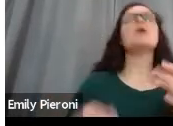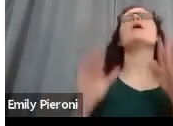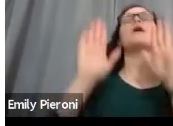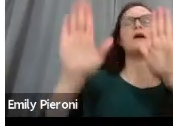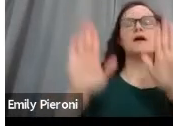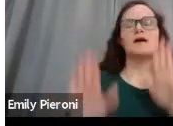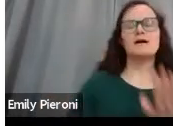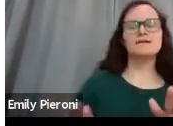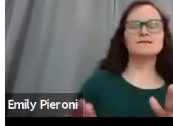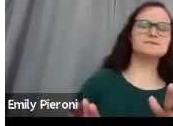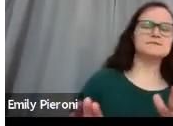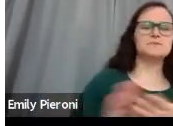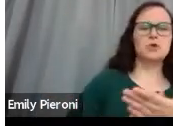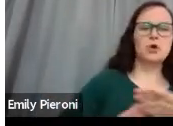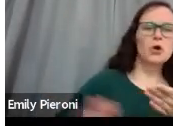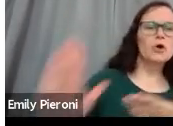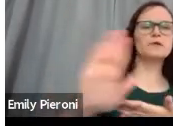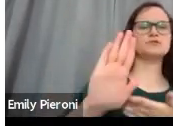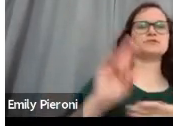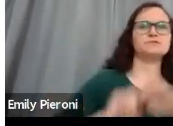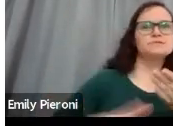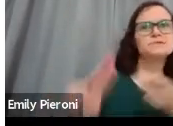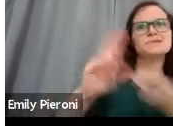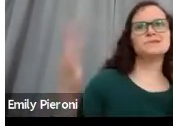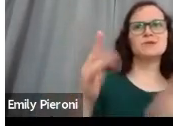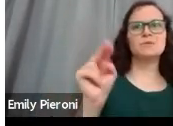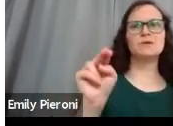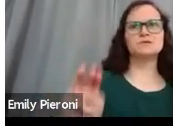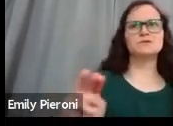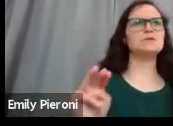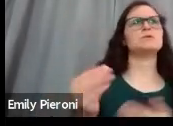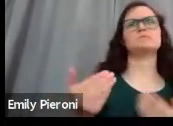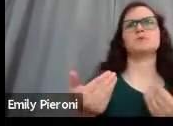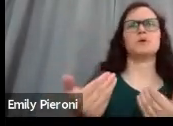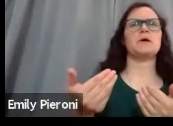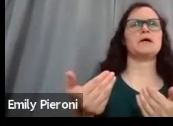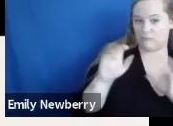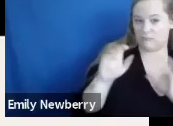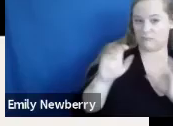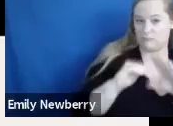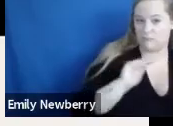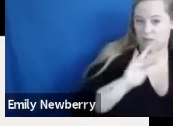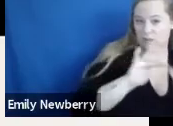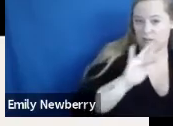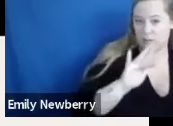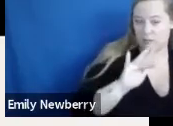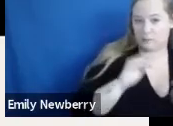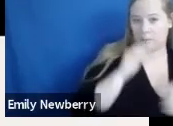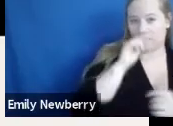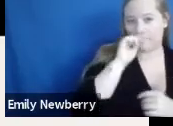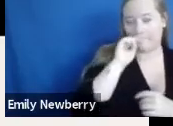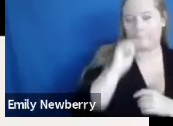And so talk to your career counselor about those opportunities.